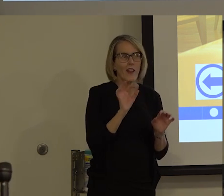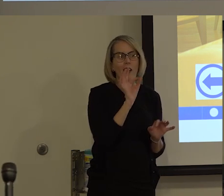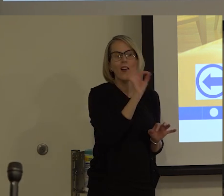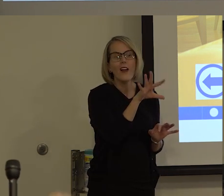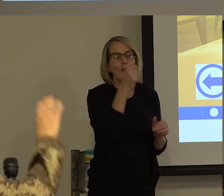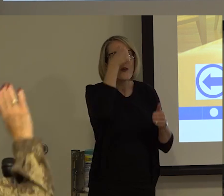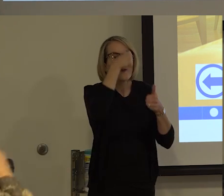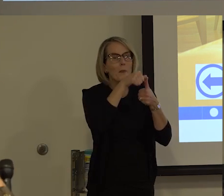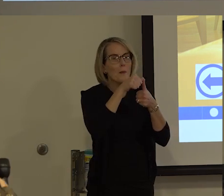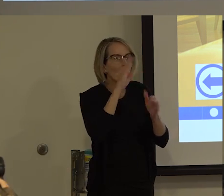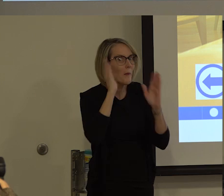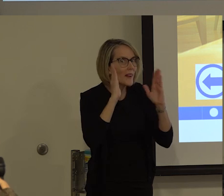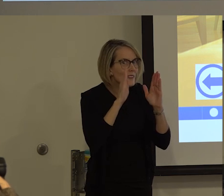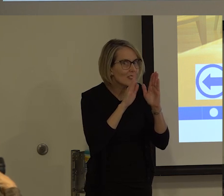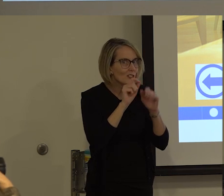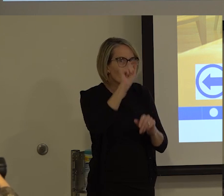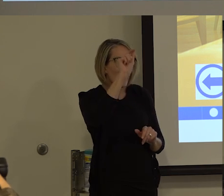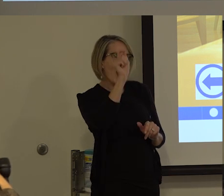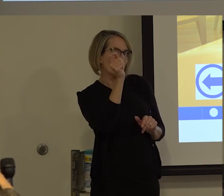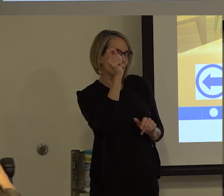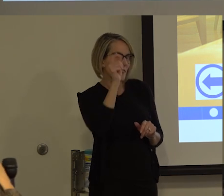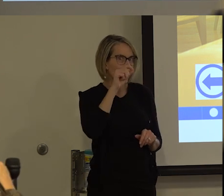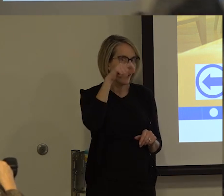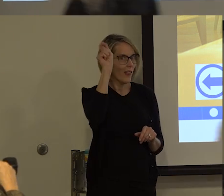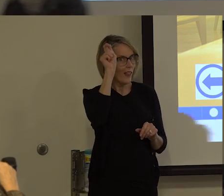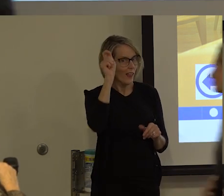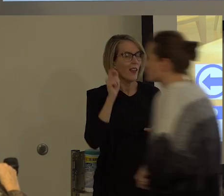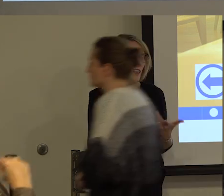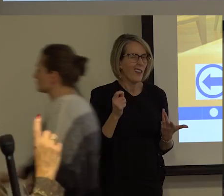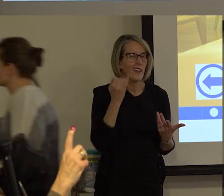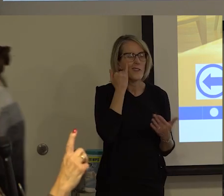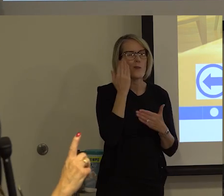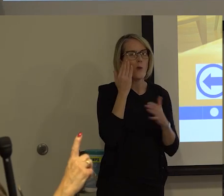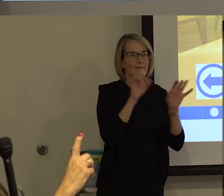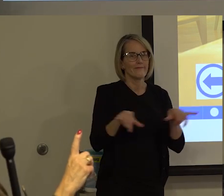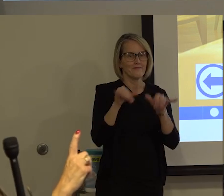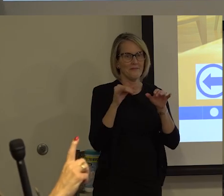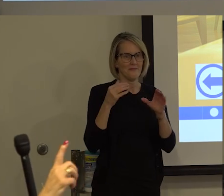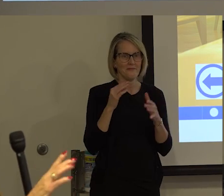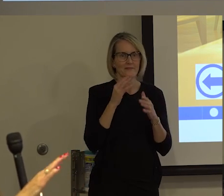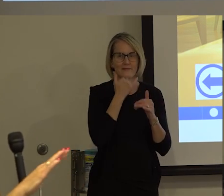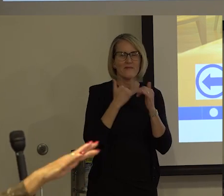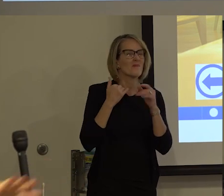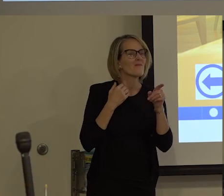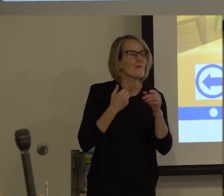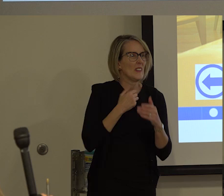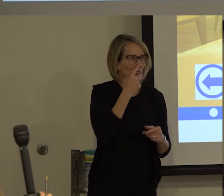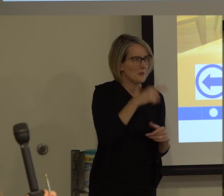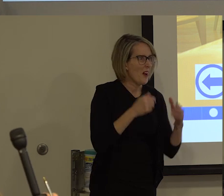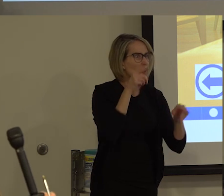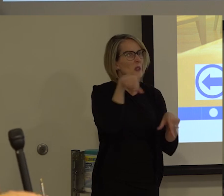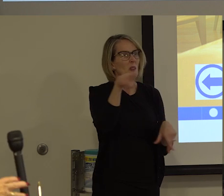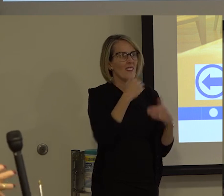accent marks," or give them those things that they're likely gonna, make mistakes on. Can I interrupt for a second? Since you're all having lots